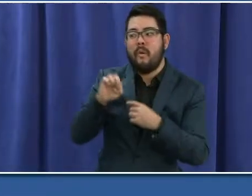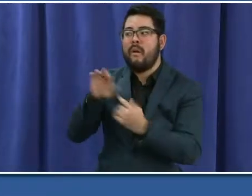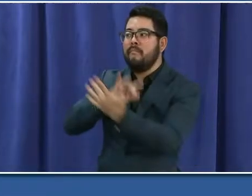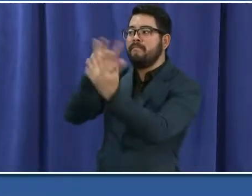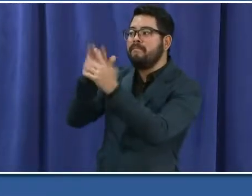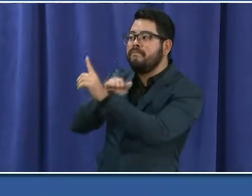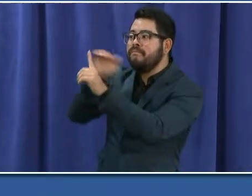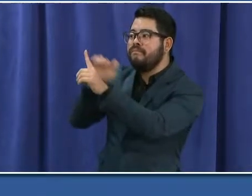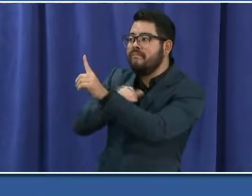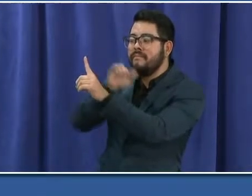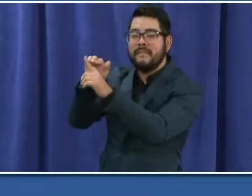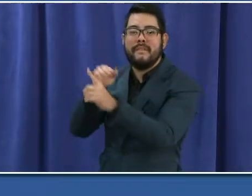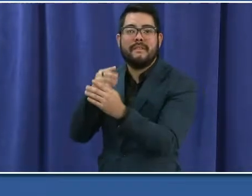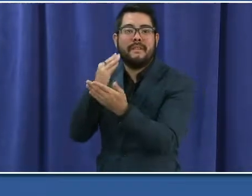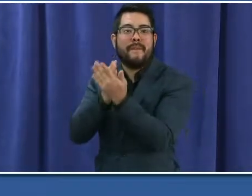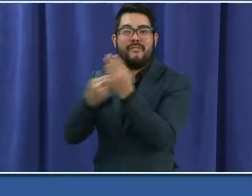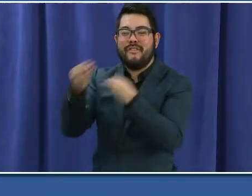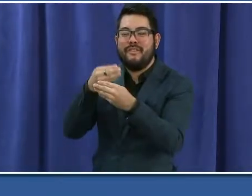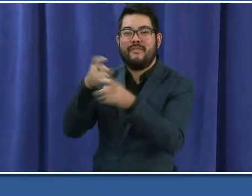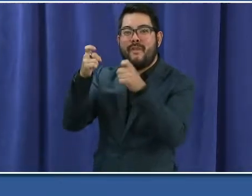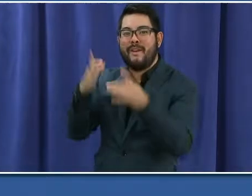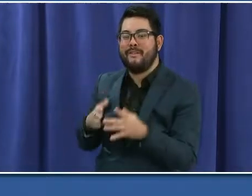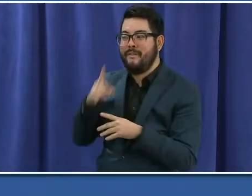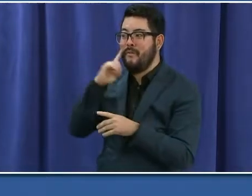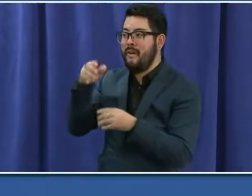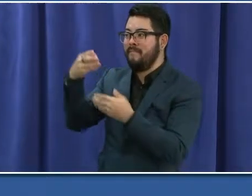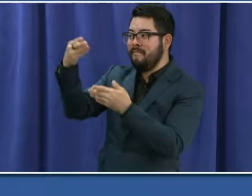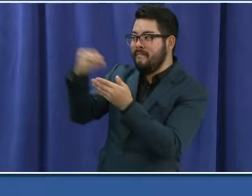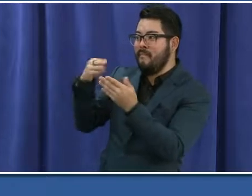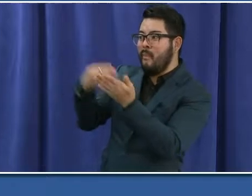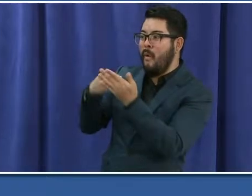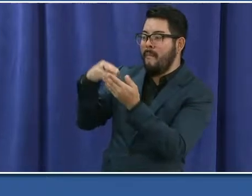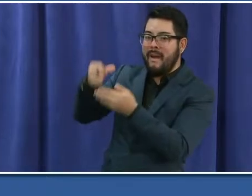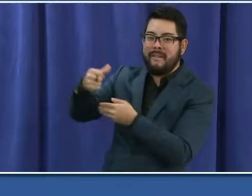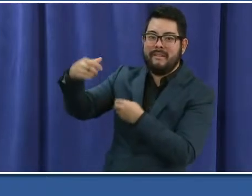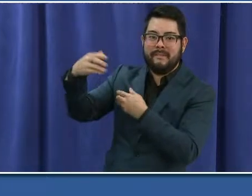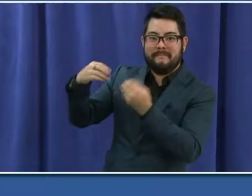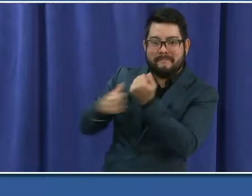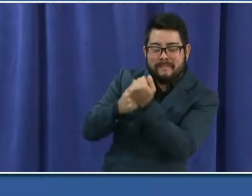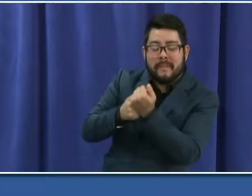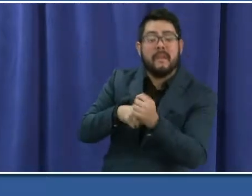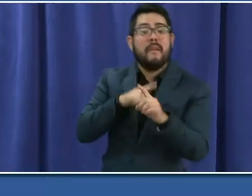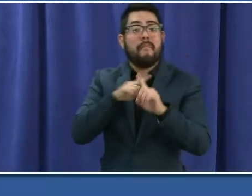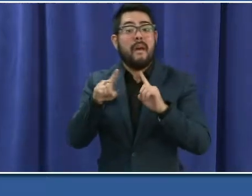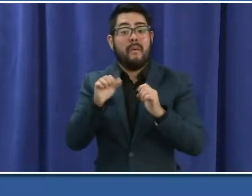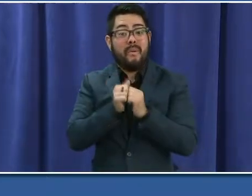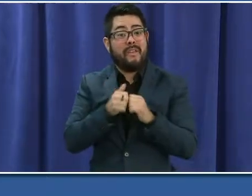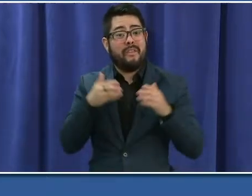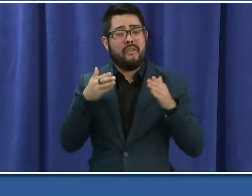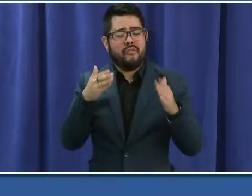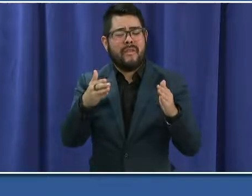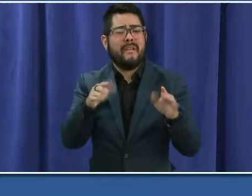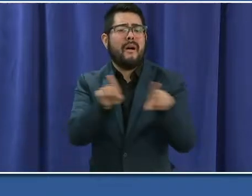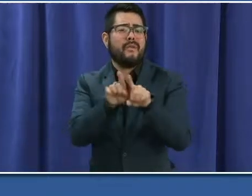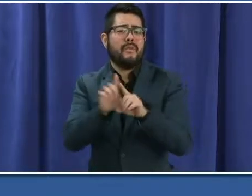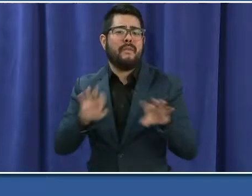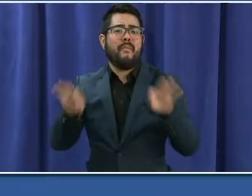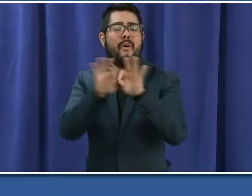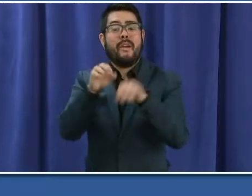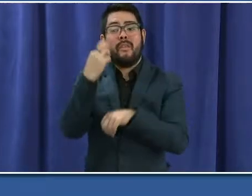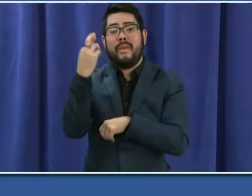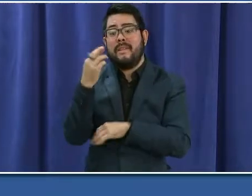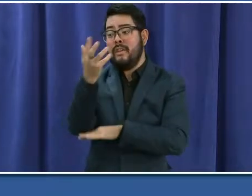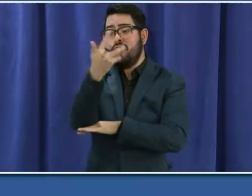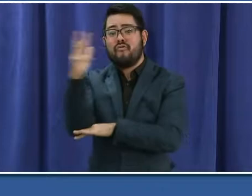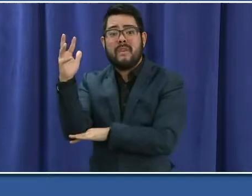get more money to try to resurface streets. But also with that, it's a collaboration with Streets and Sand as well, because they do a lot of tree trimming for us